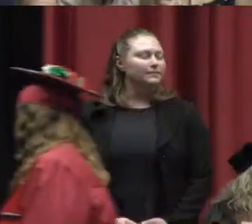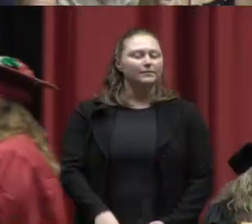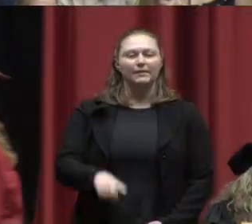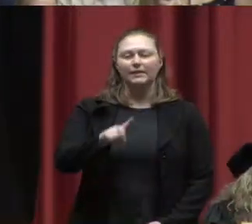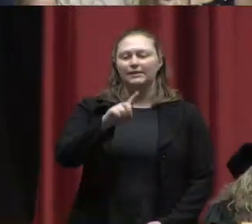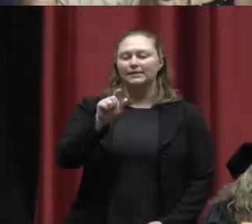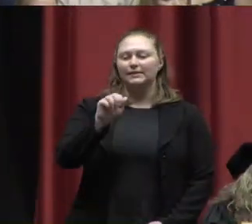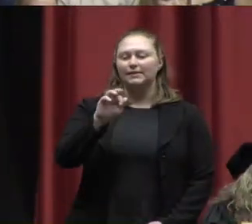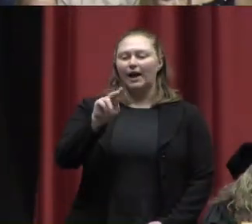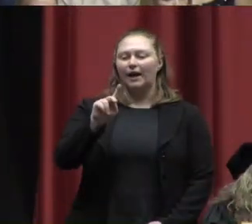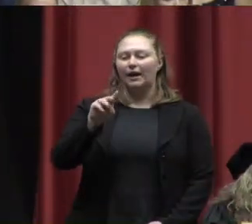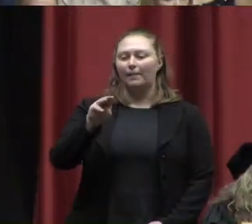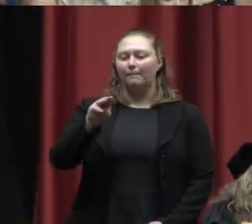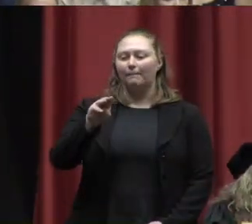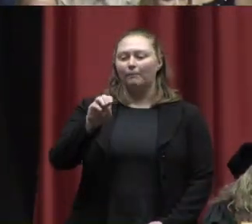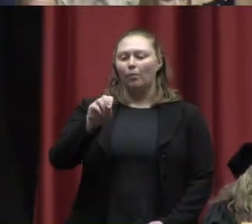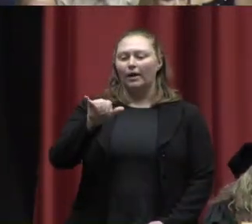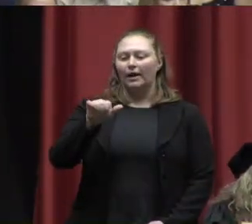Zachary Kolkmeyer.